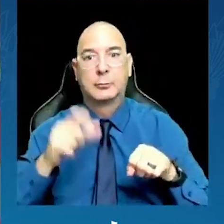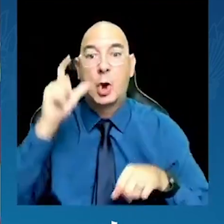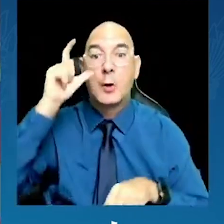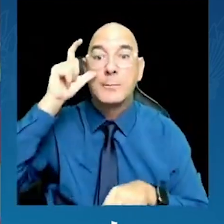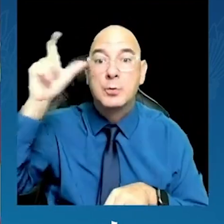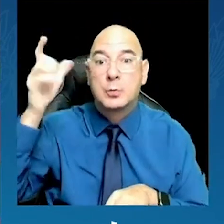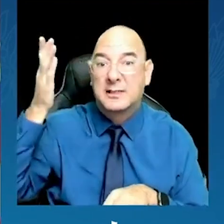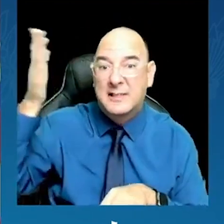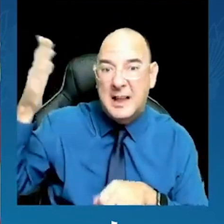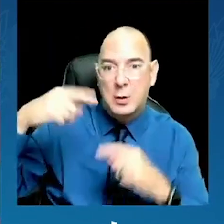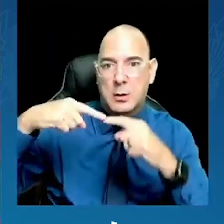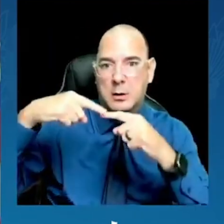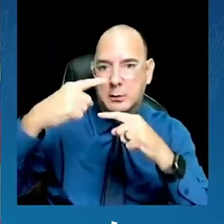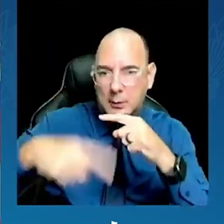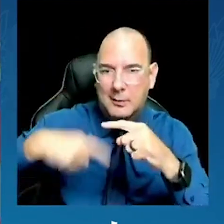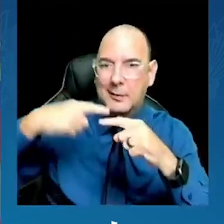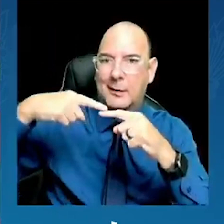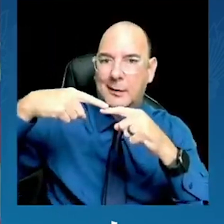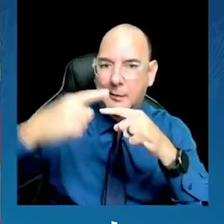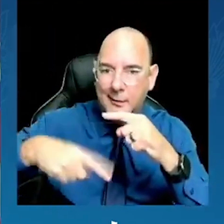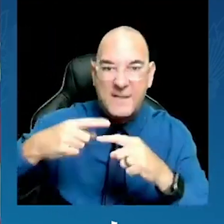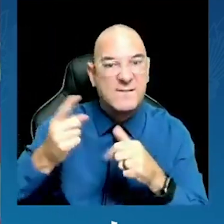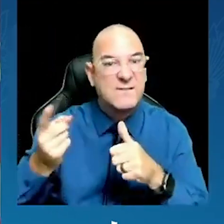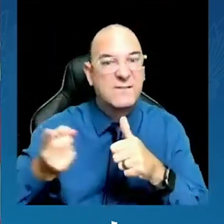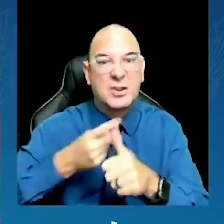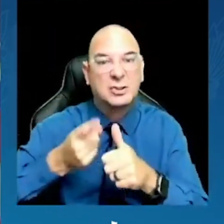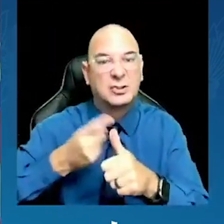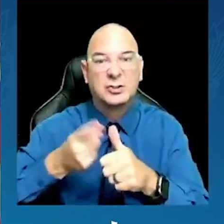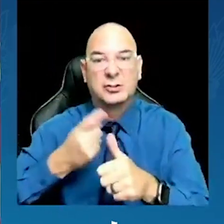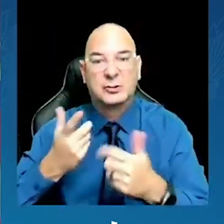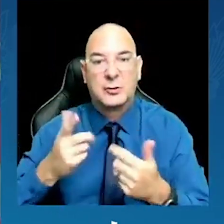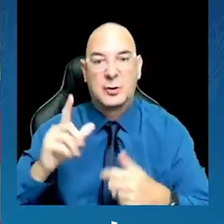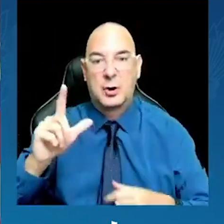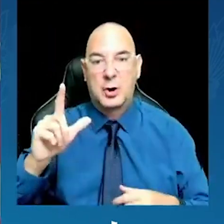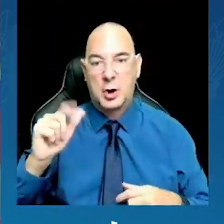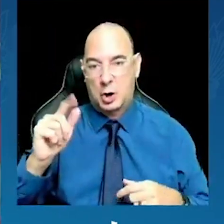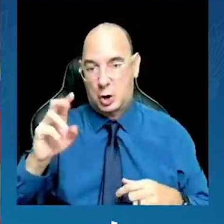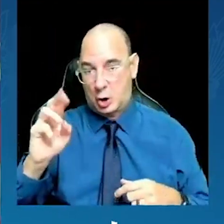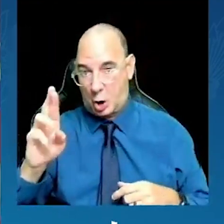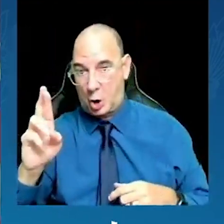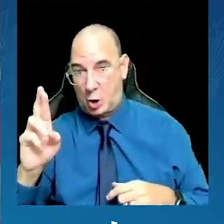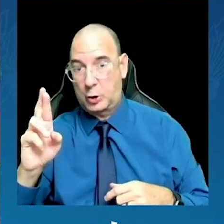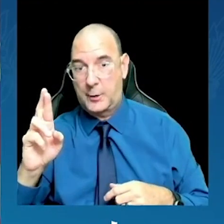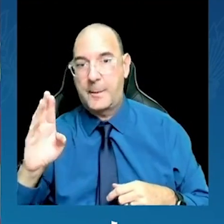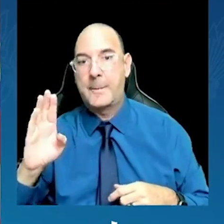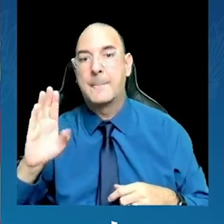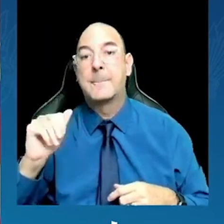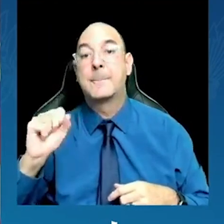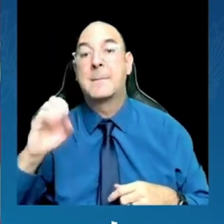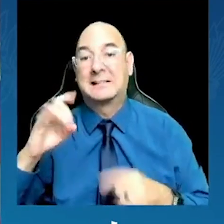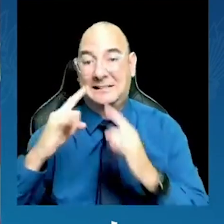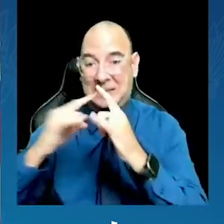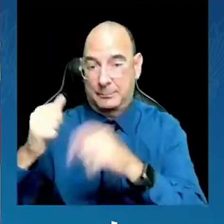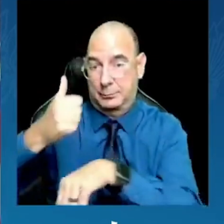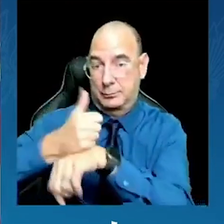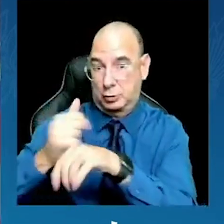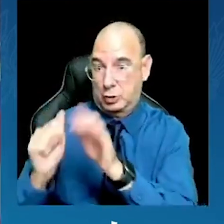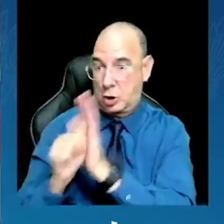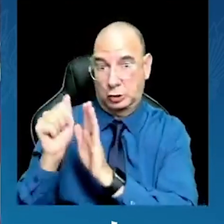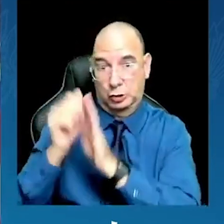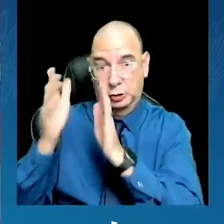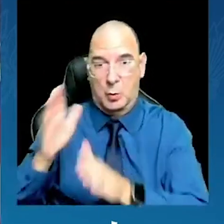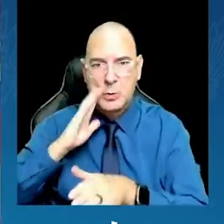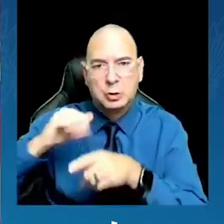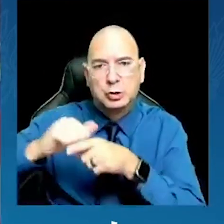first lunar base camp where astronauts will train for the first mission